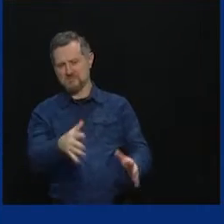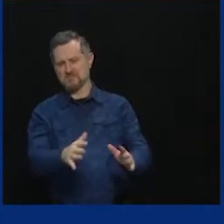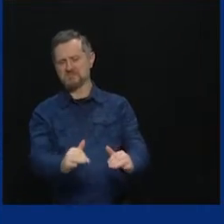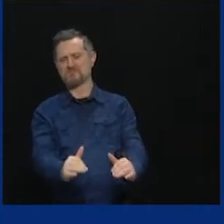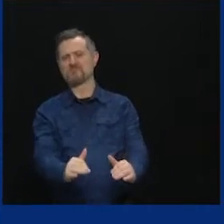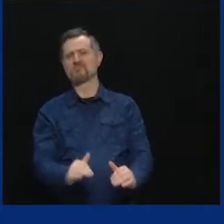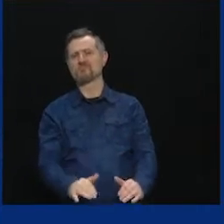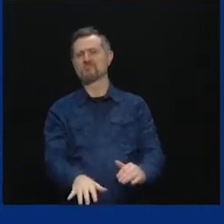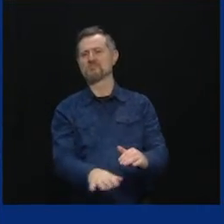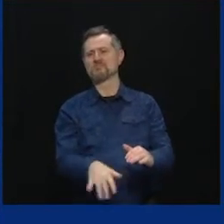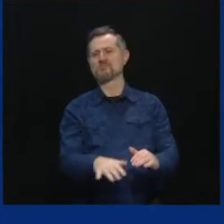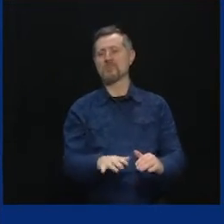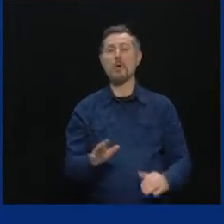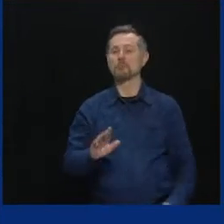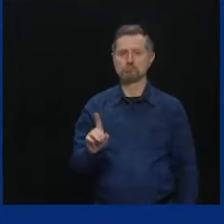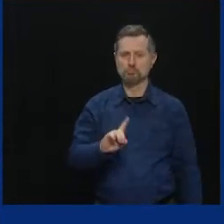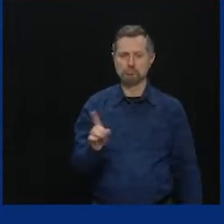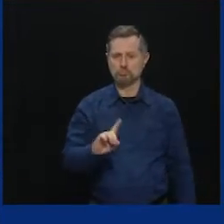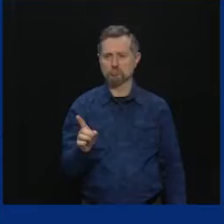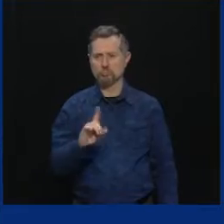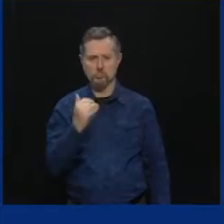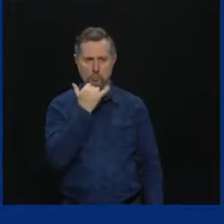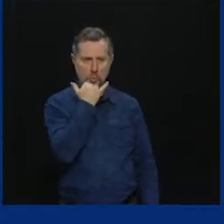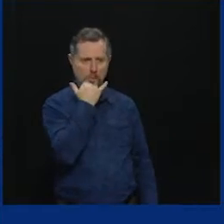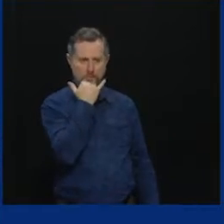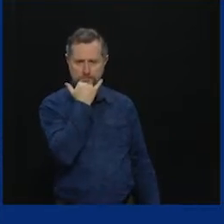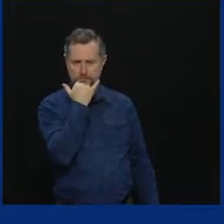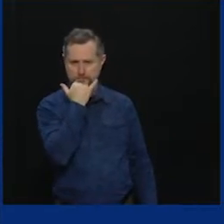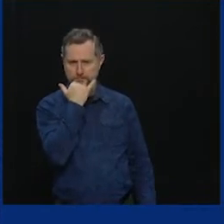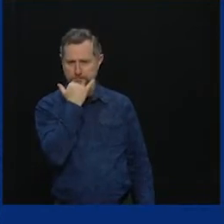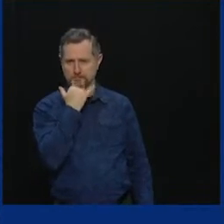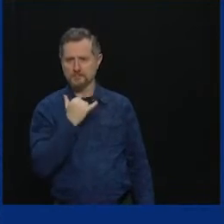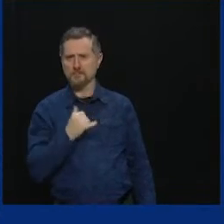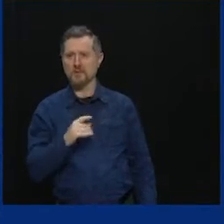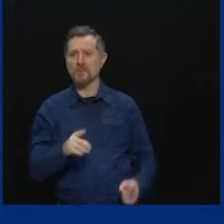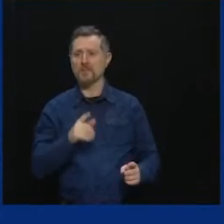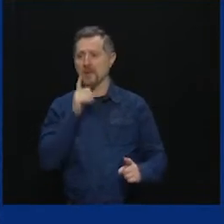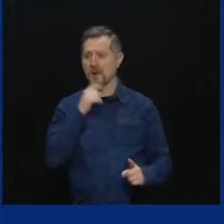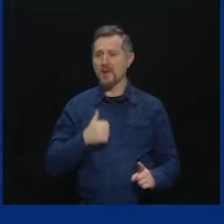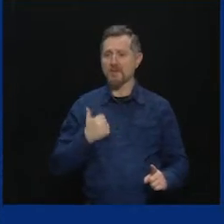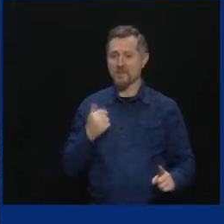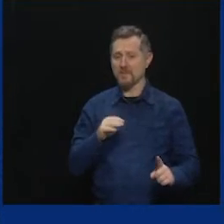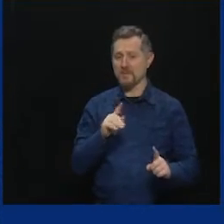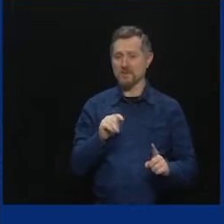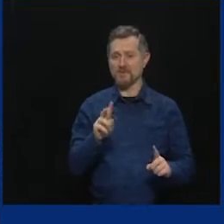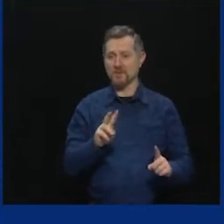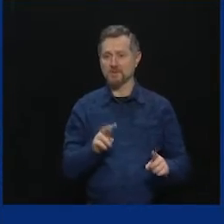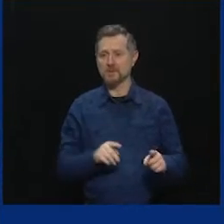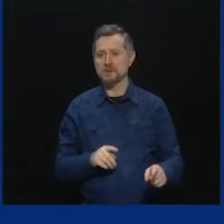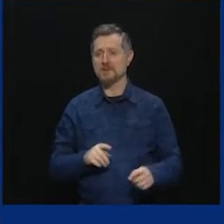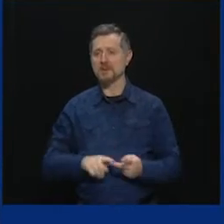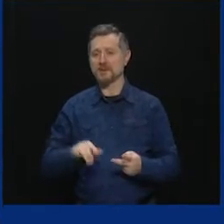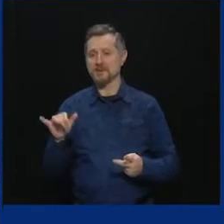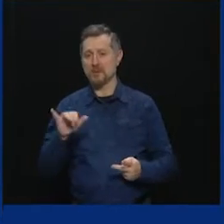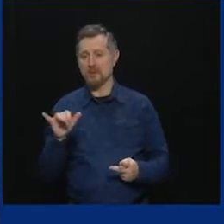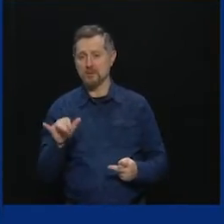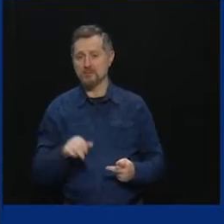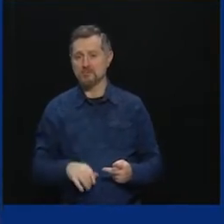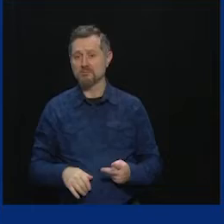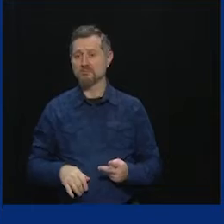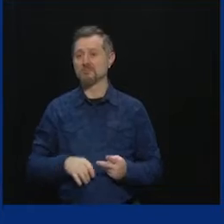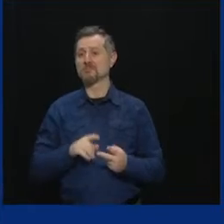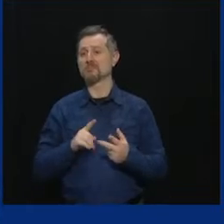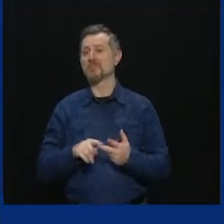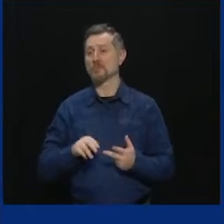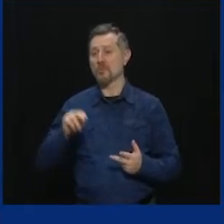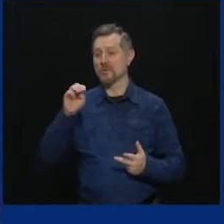is 100% false. The people of Mount Vernon, the people of Yonkers, the people of the